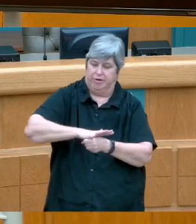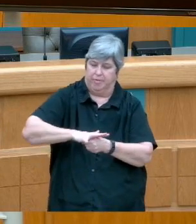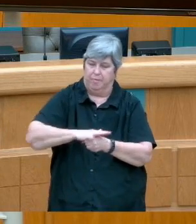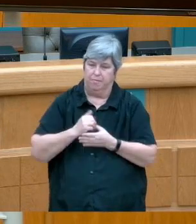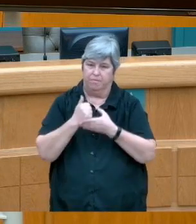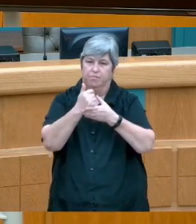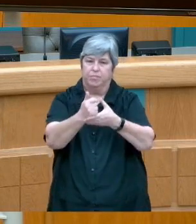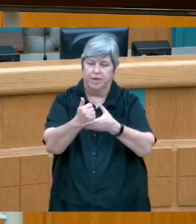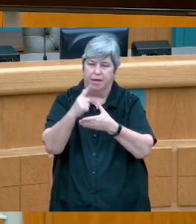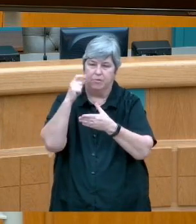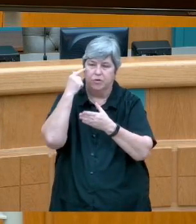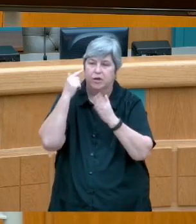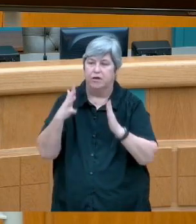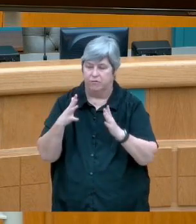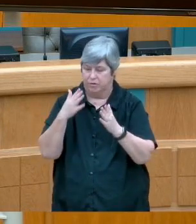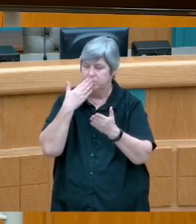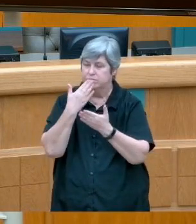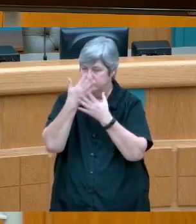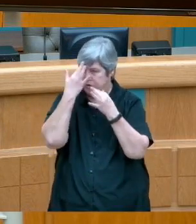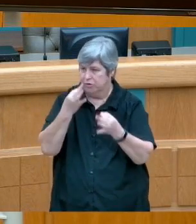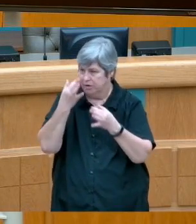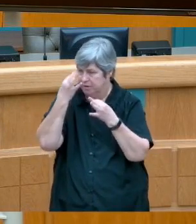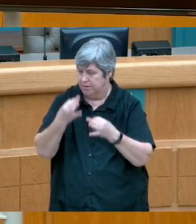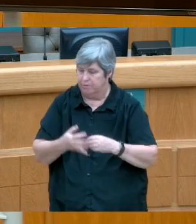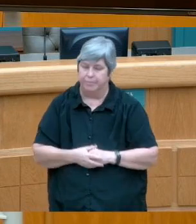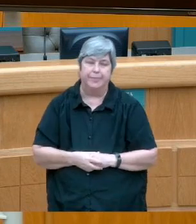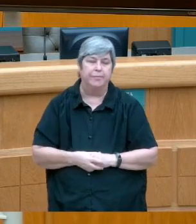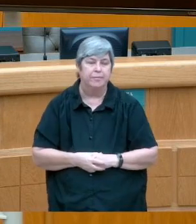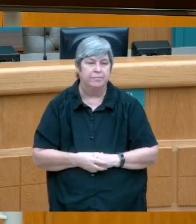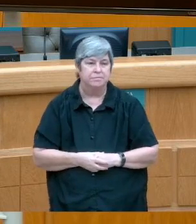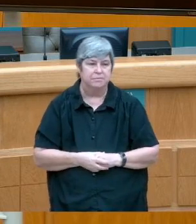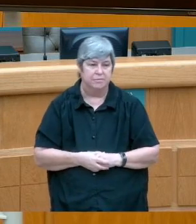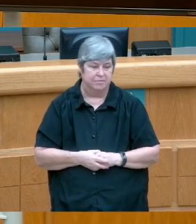governor make good decisions in terms of opening up the economy.